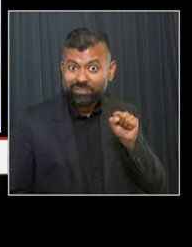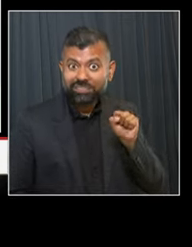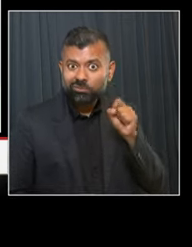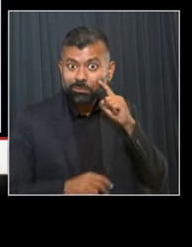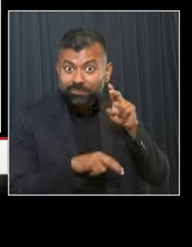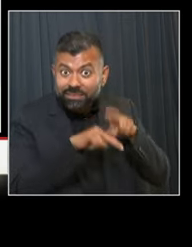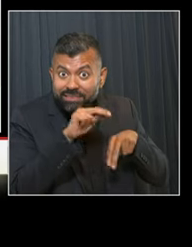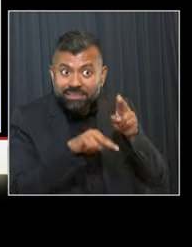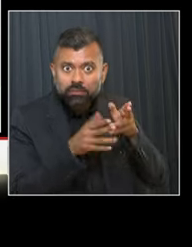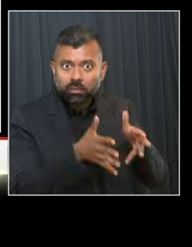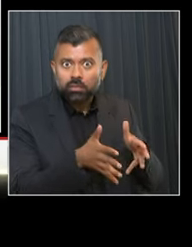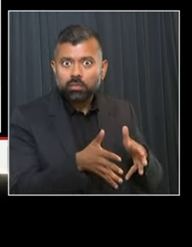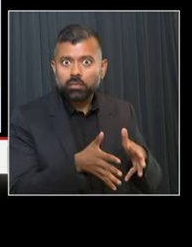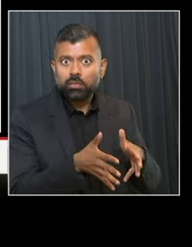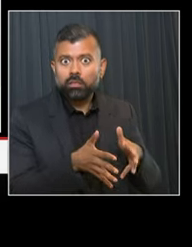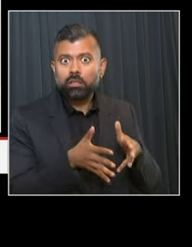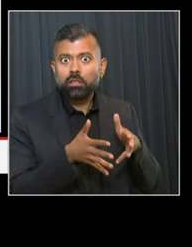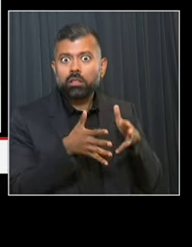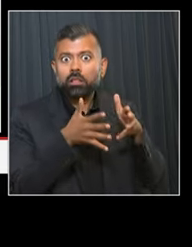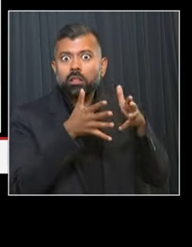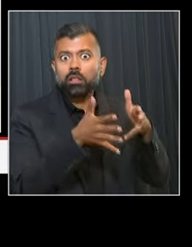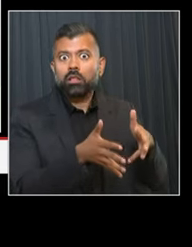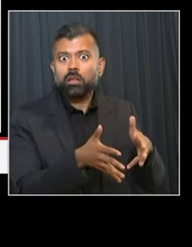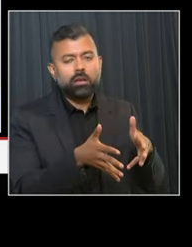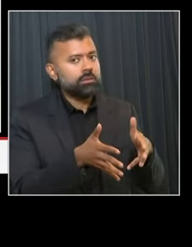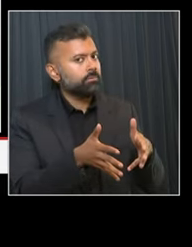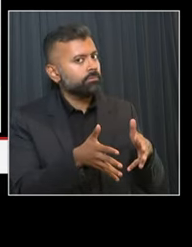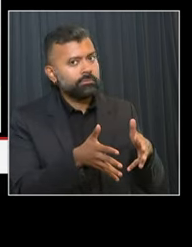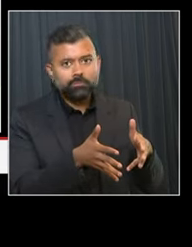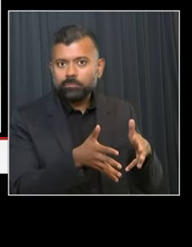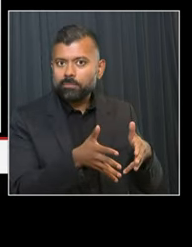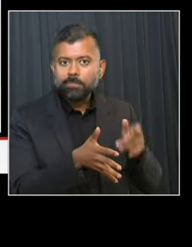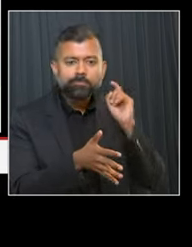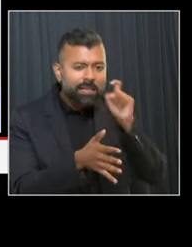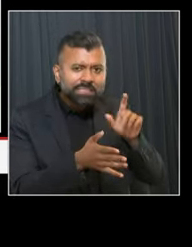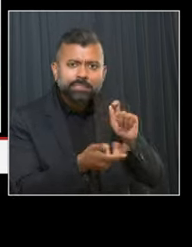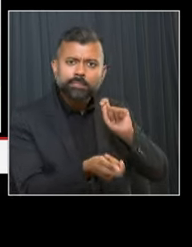our UDC students, which we're very excited about.